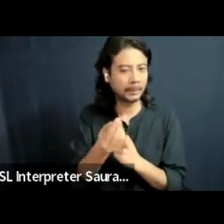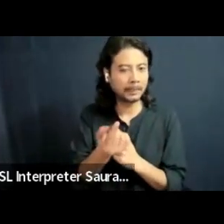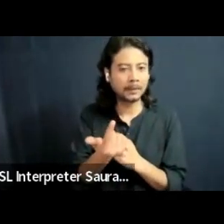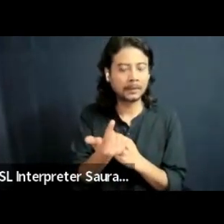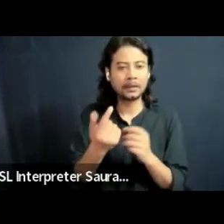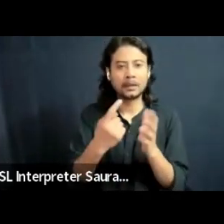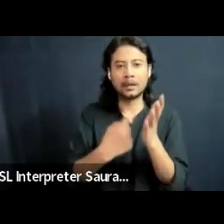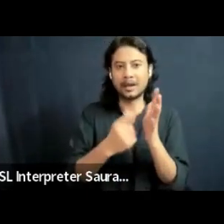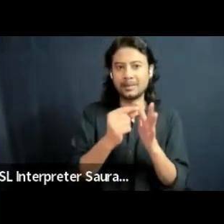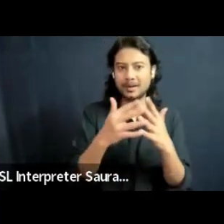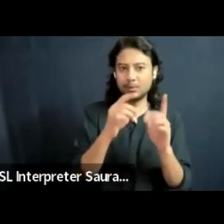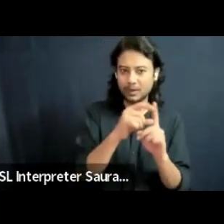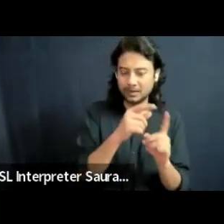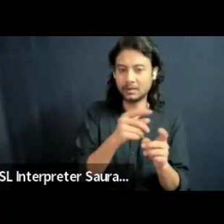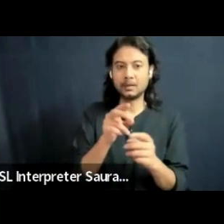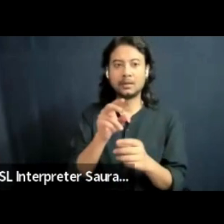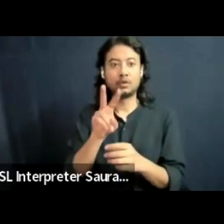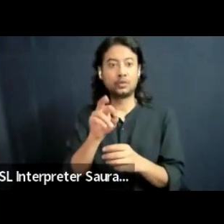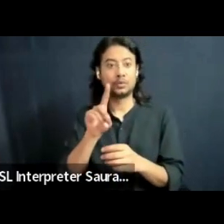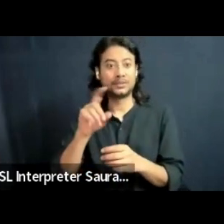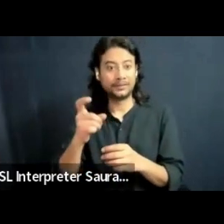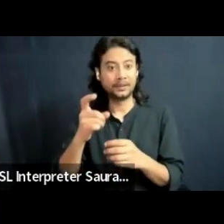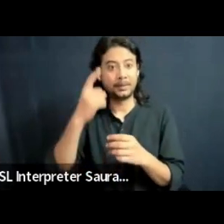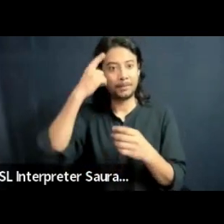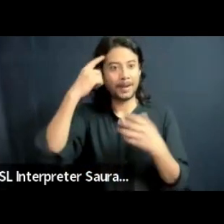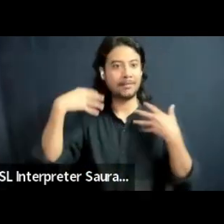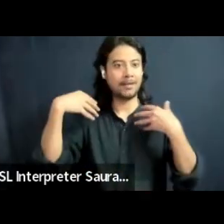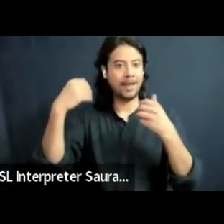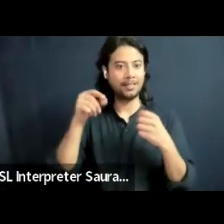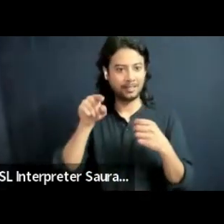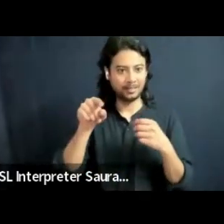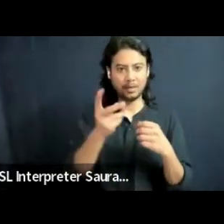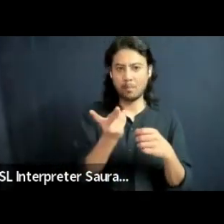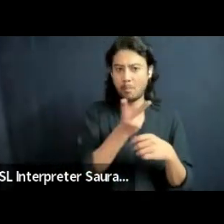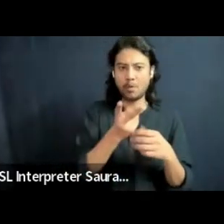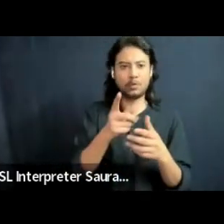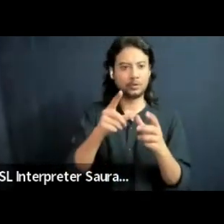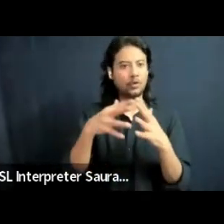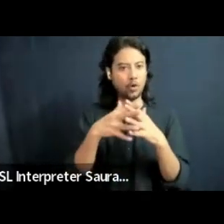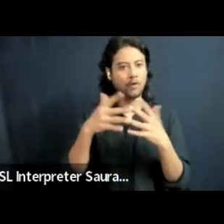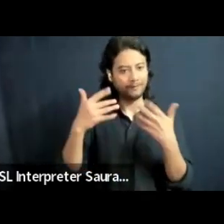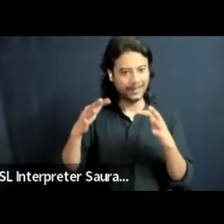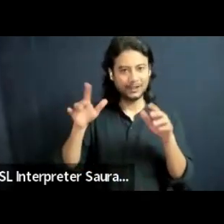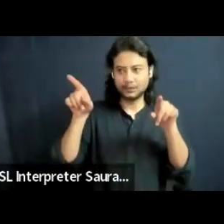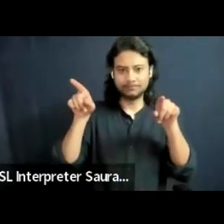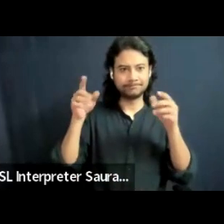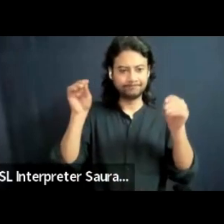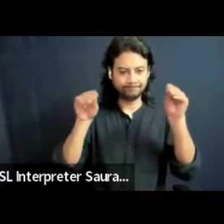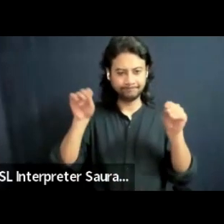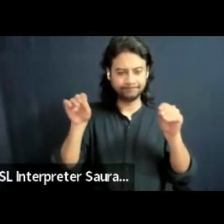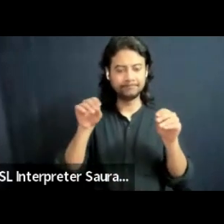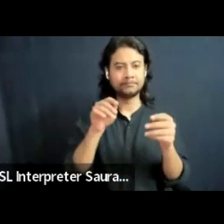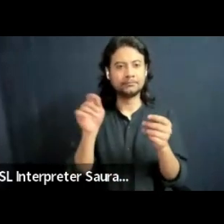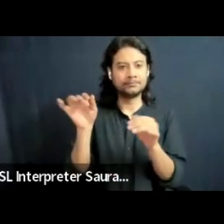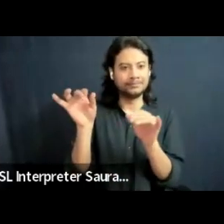of 2017. Both have been harmonized with the CRPD. But we also have the National Trust Act for the Welfare